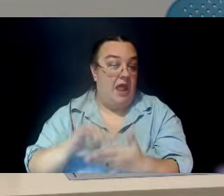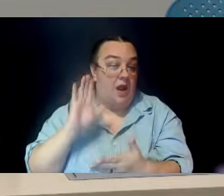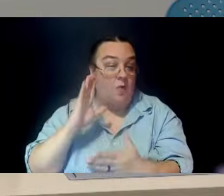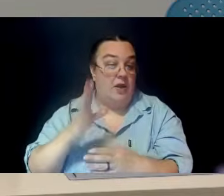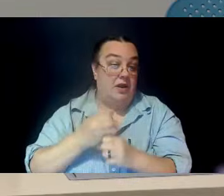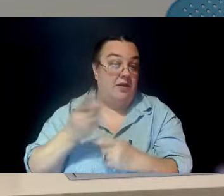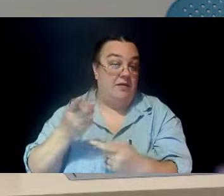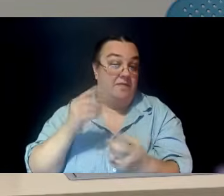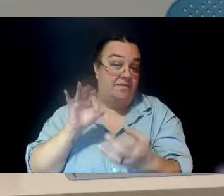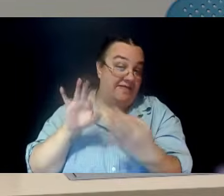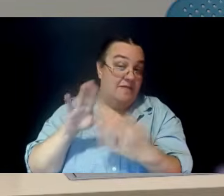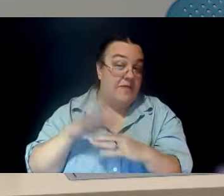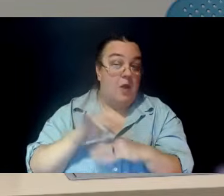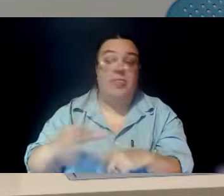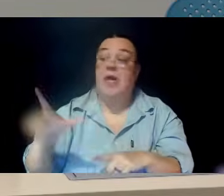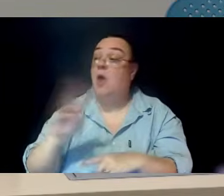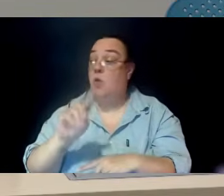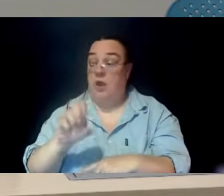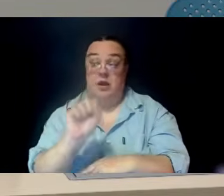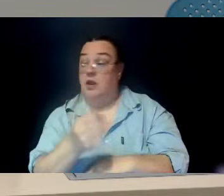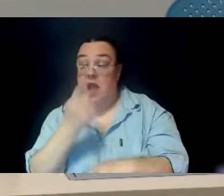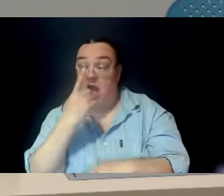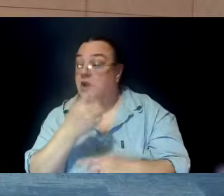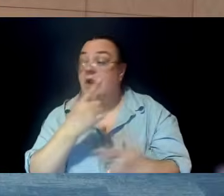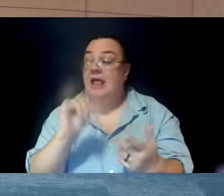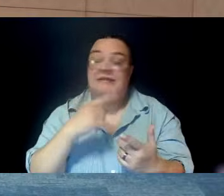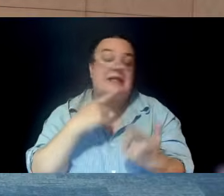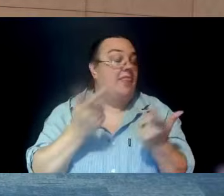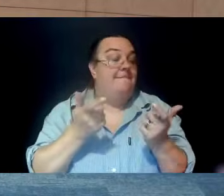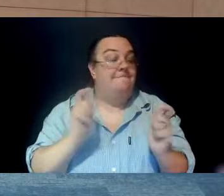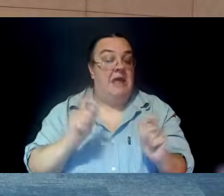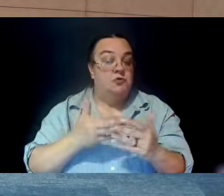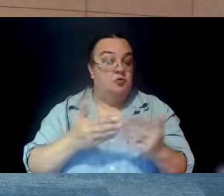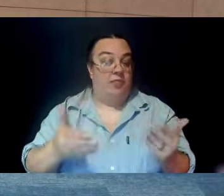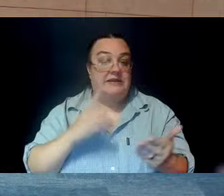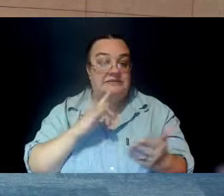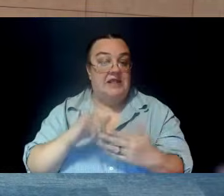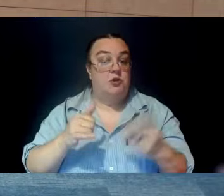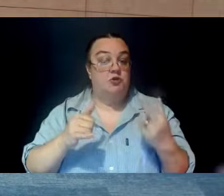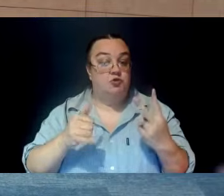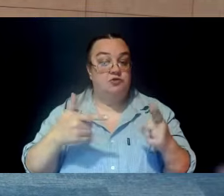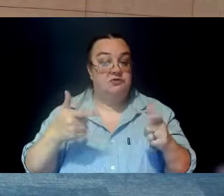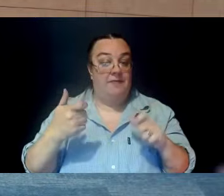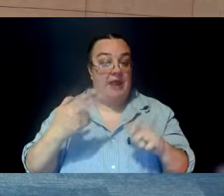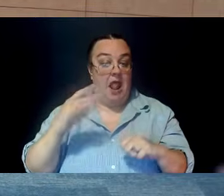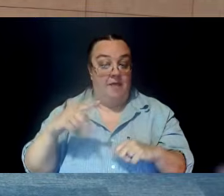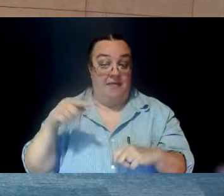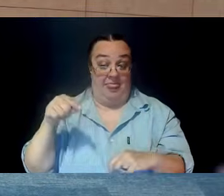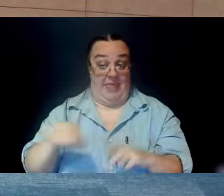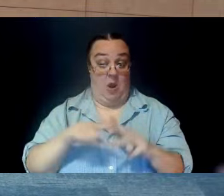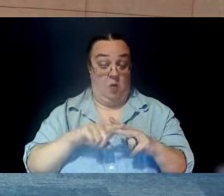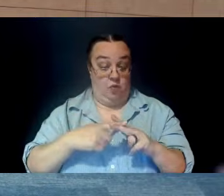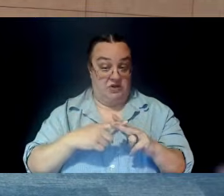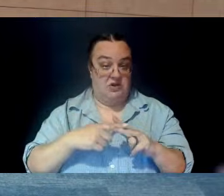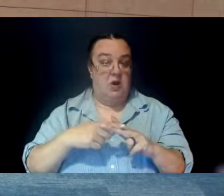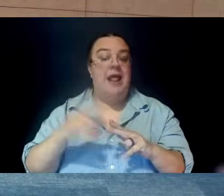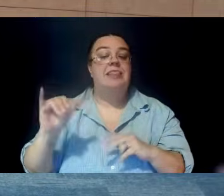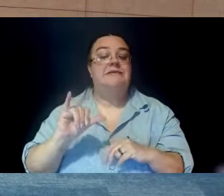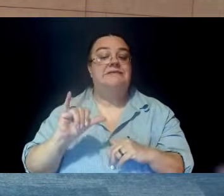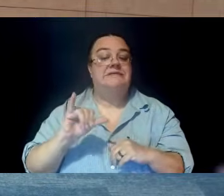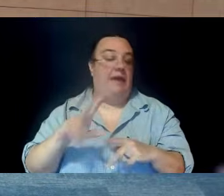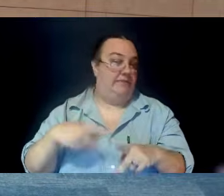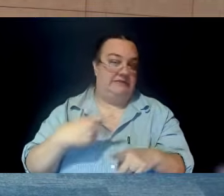feedback on that. Gotcha. And it's just, like I said, the major thing is that the two speed humps that were originally there, they were the same type,